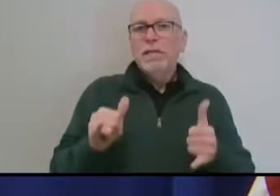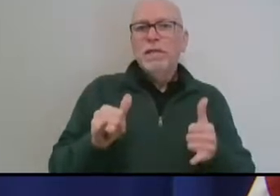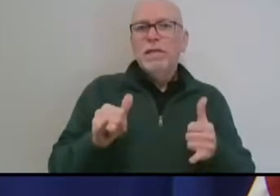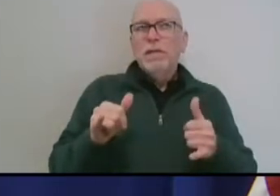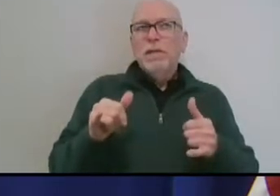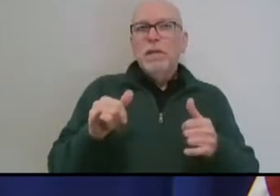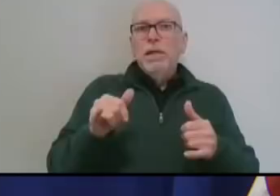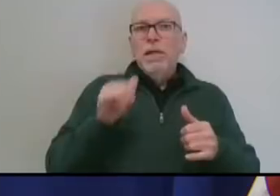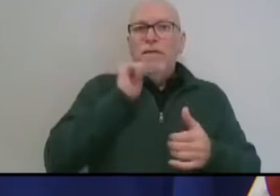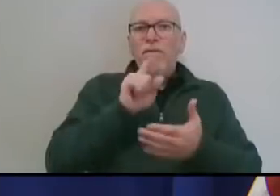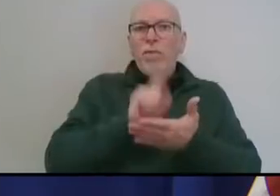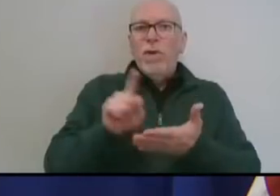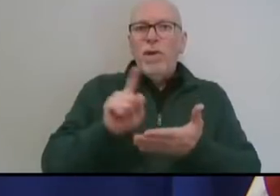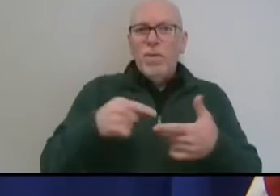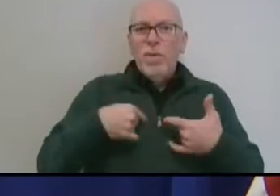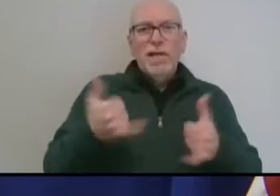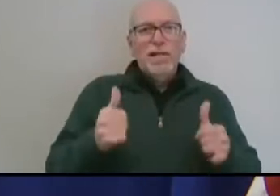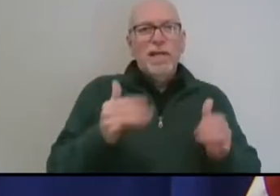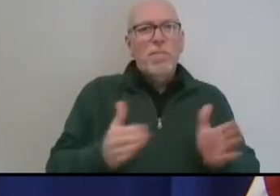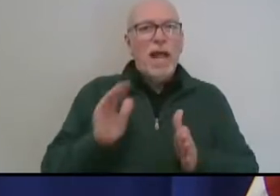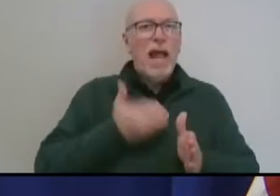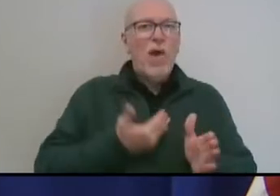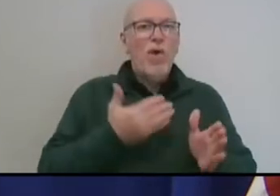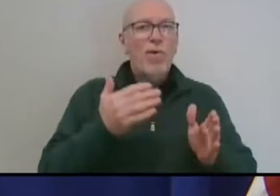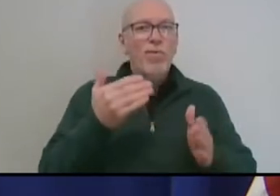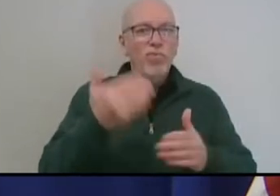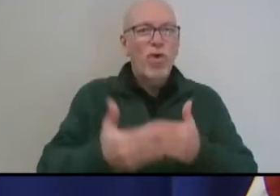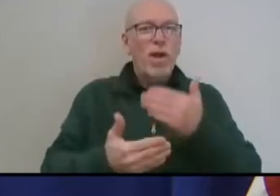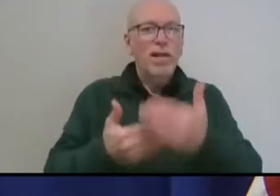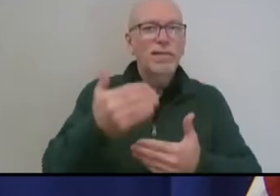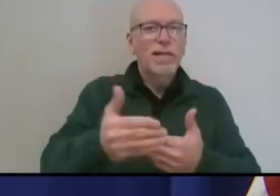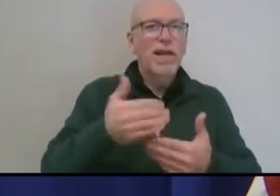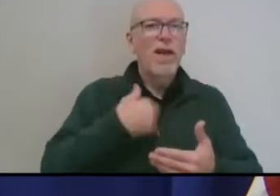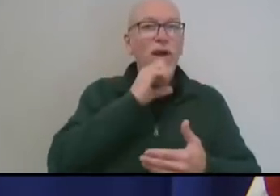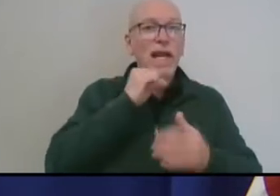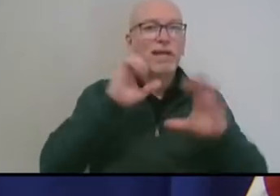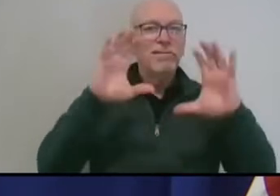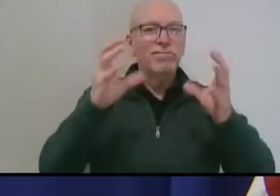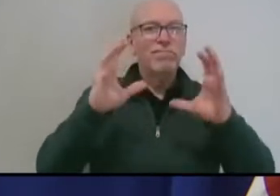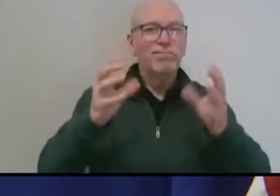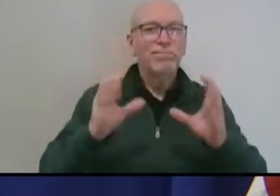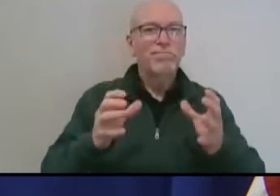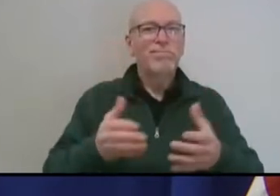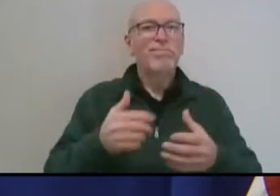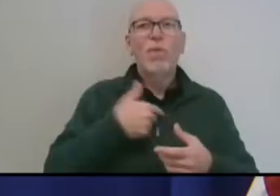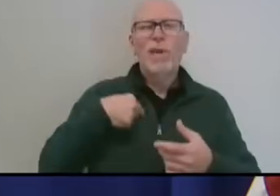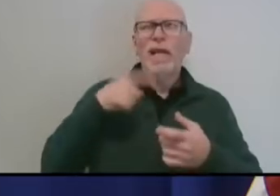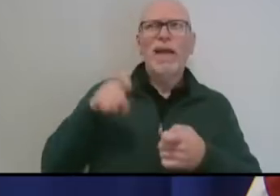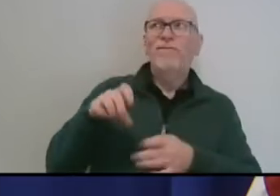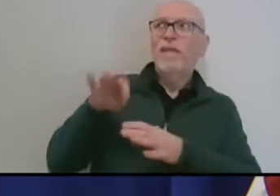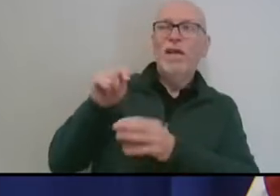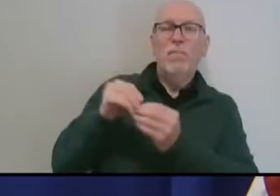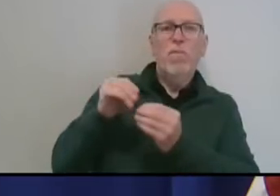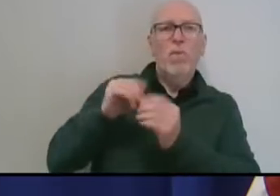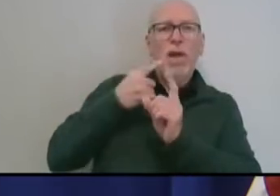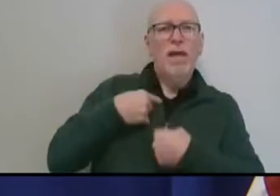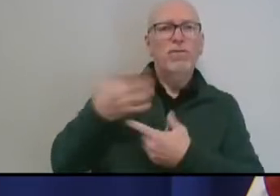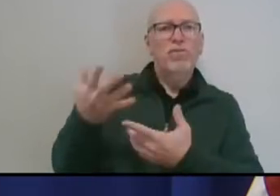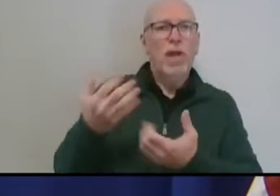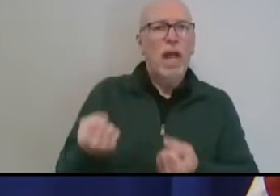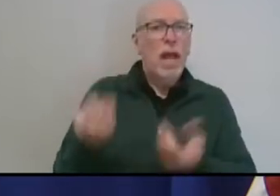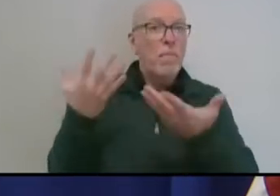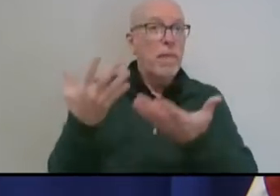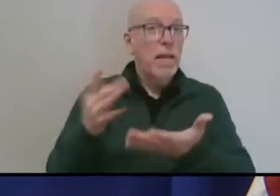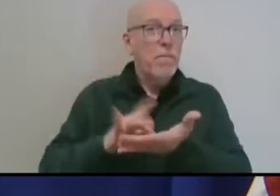week planning out our process and allocation because we need some more answers on the volume of doses that we'll